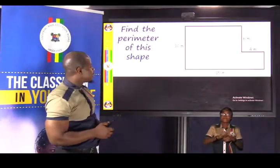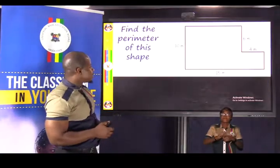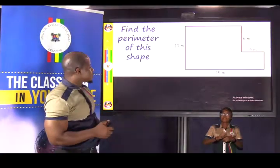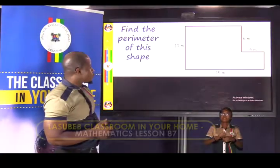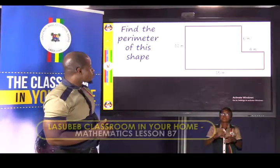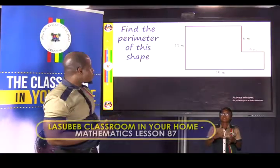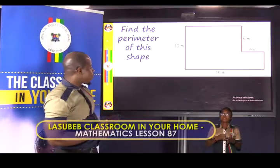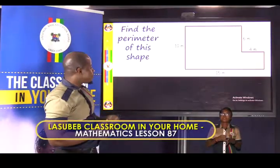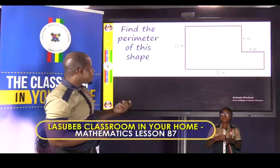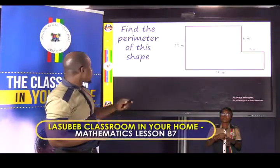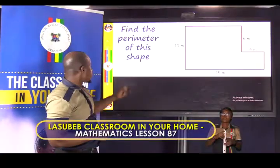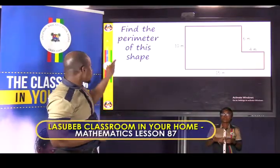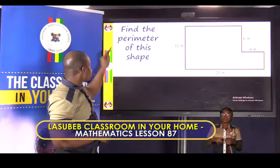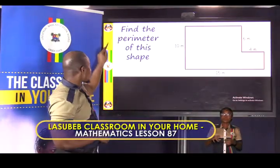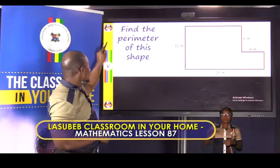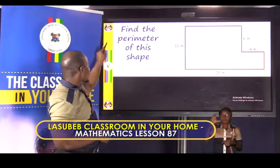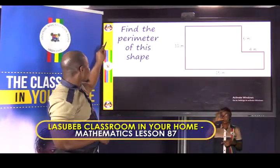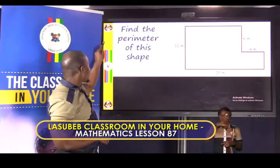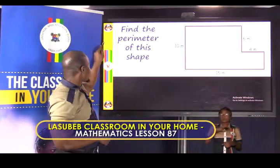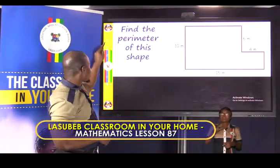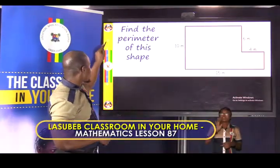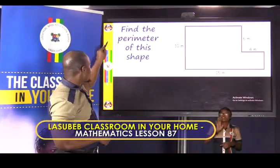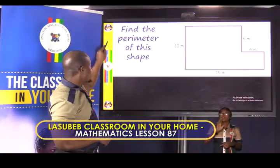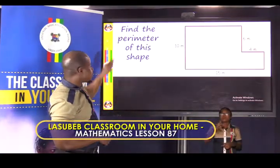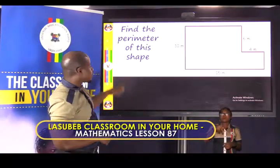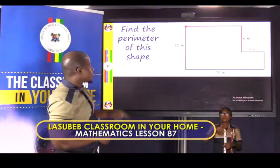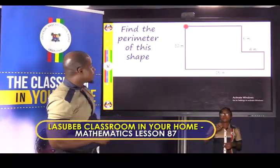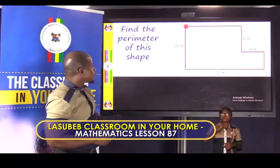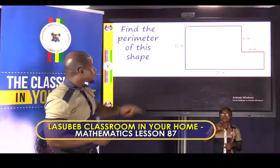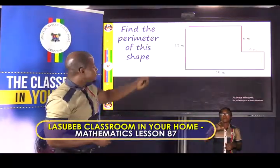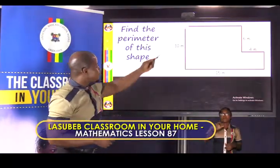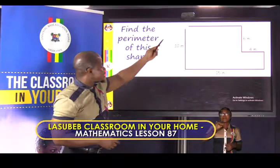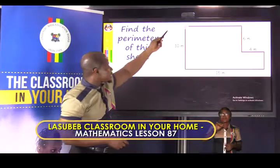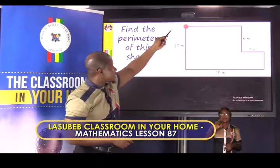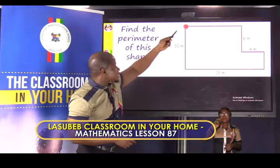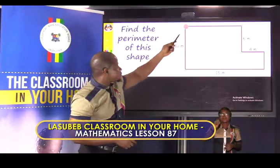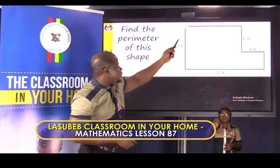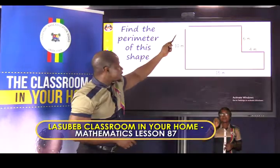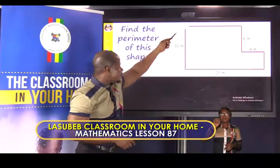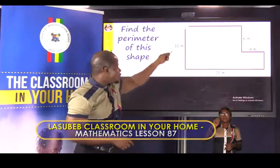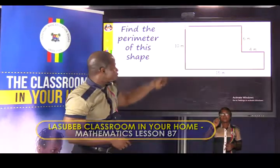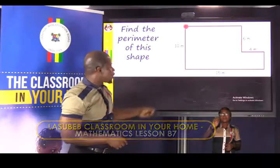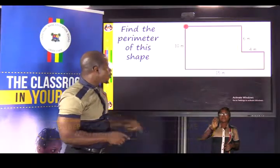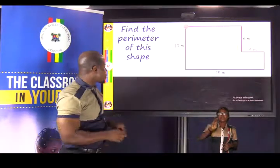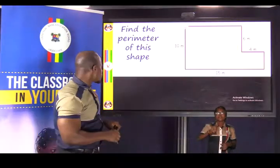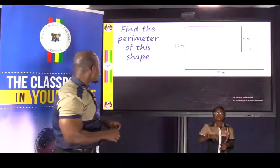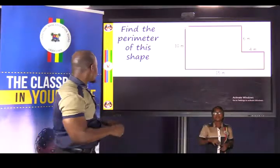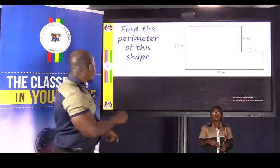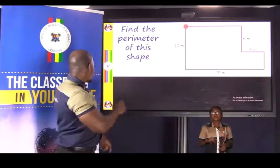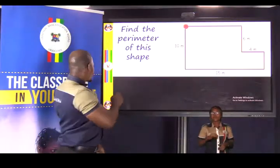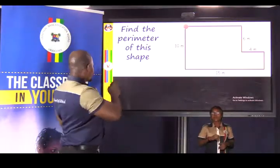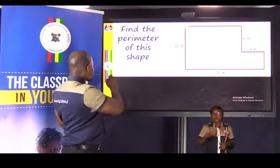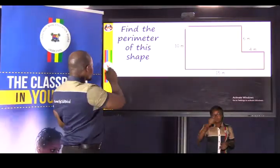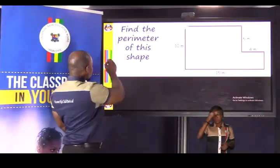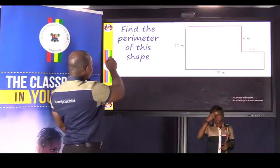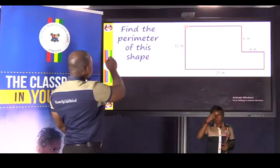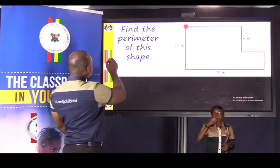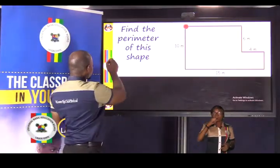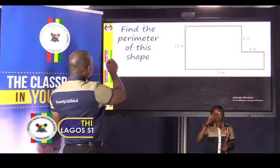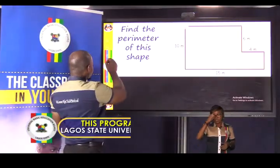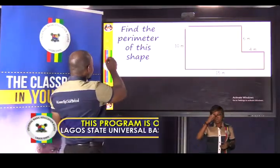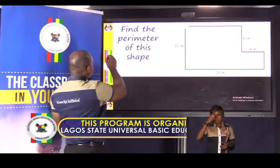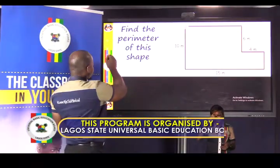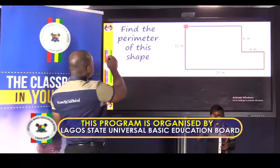it. So to find the perimeter, we just pick a starting point and start moving. And so if this is our starting point, I'll move downwards. Let me pick something that